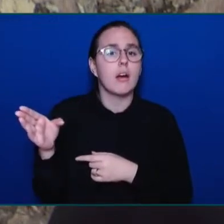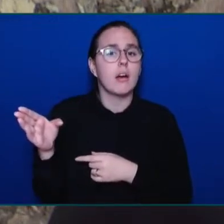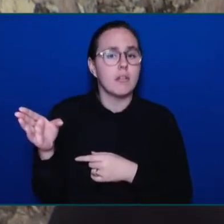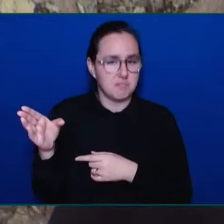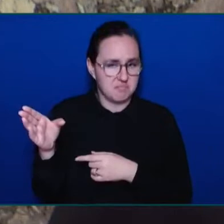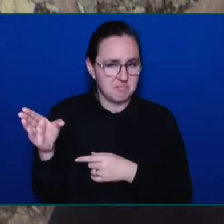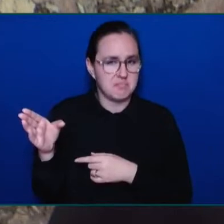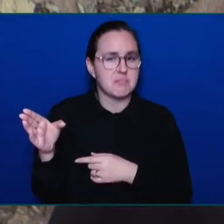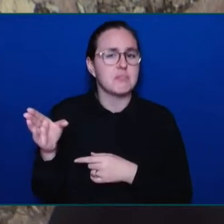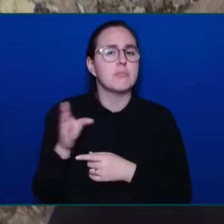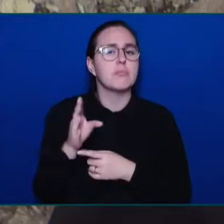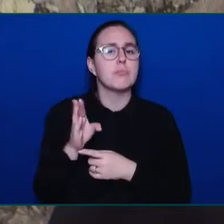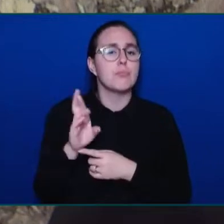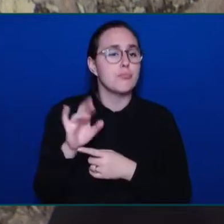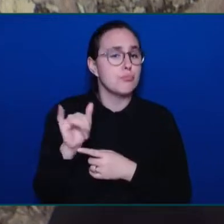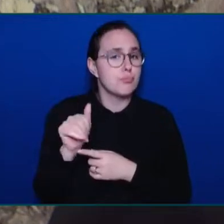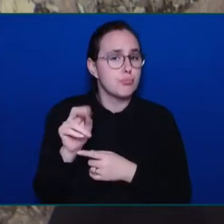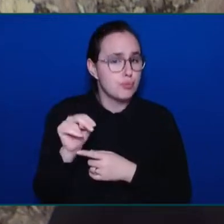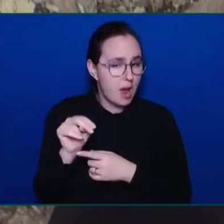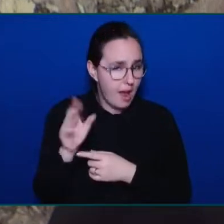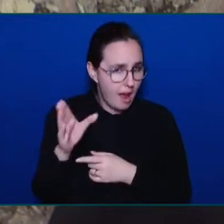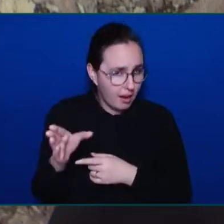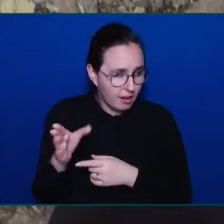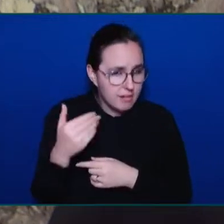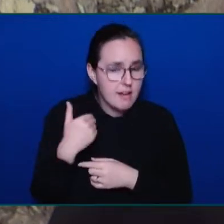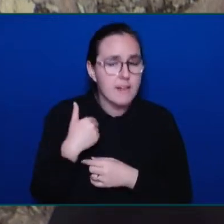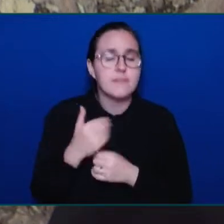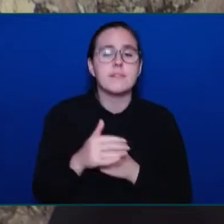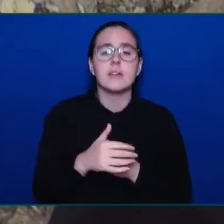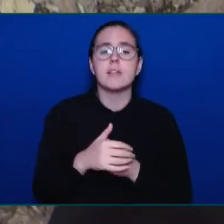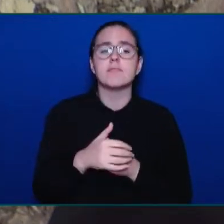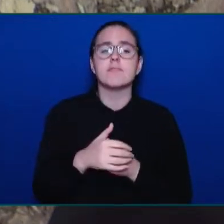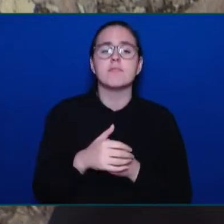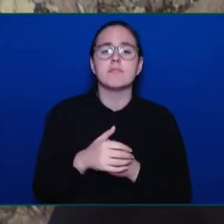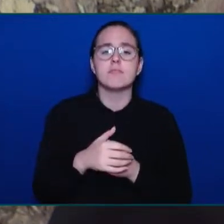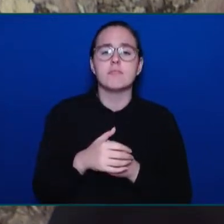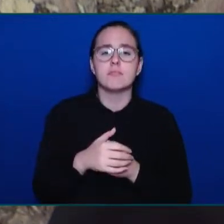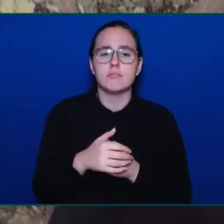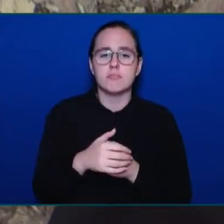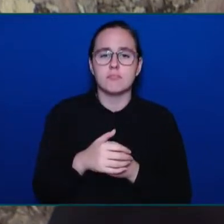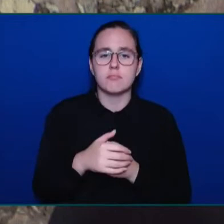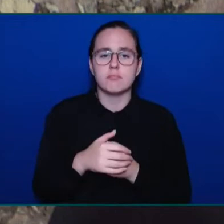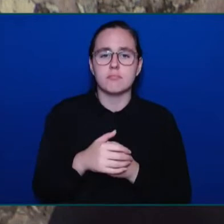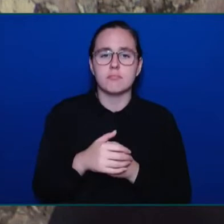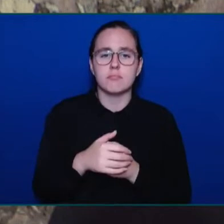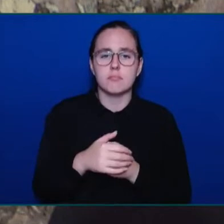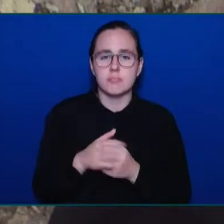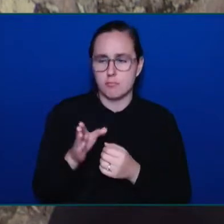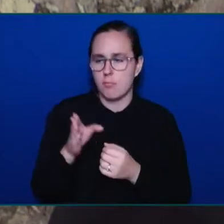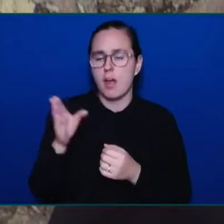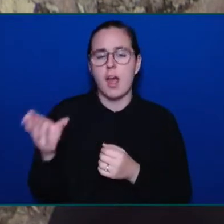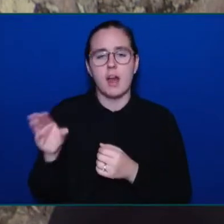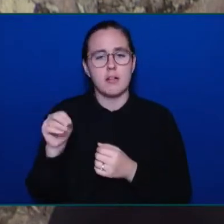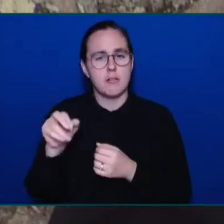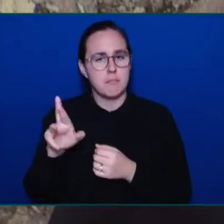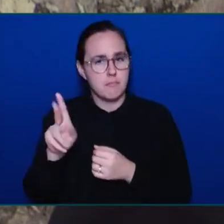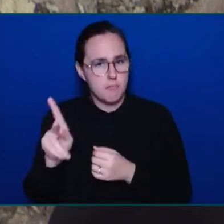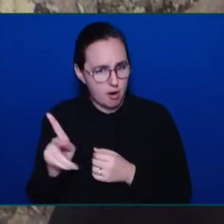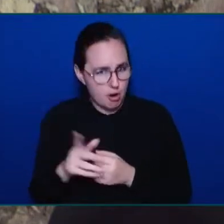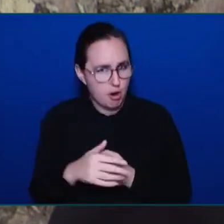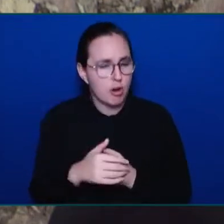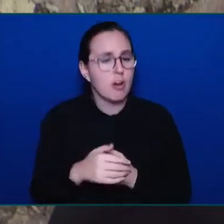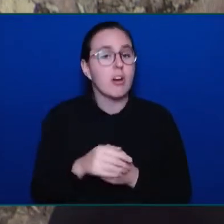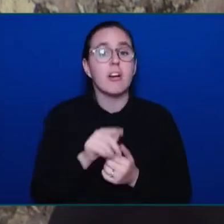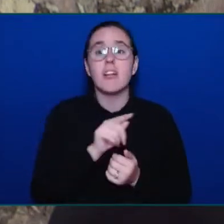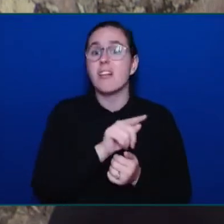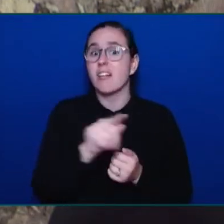Cochran, IUOE Local 115, Mark Durton, BC Regional Council of Carpenters, Jeff Higginson, Bricklayers